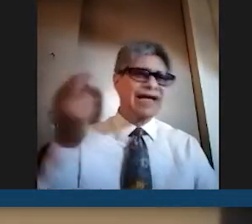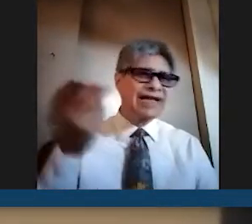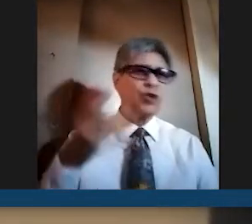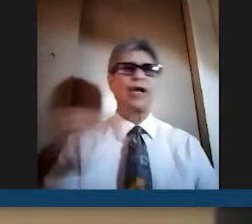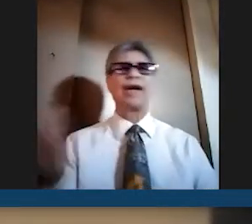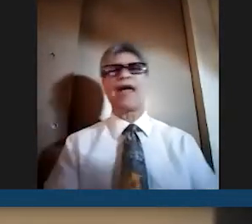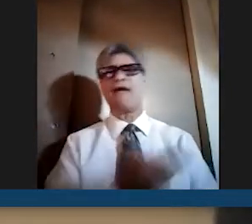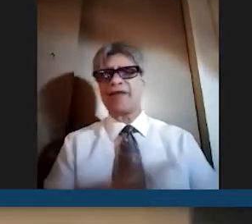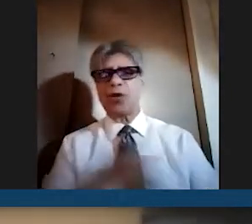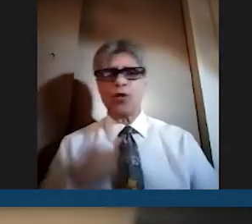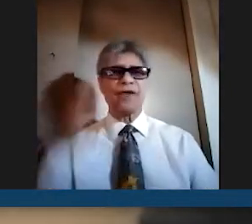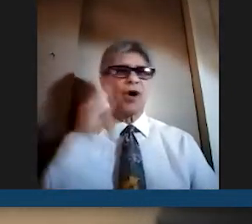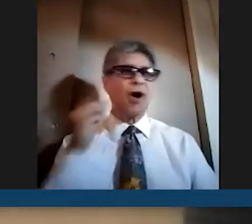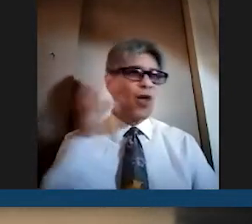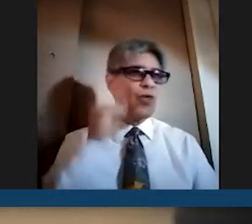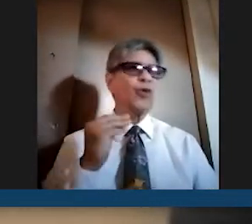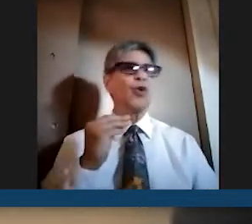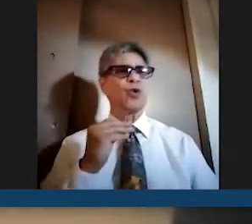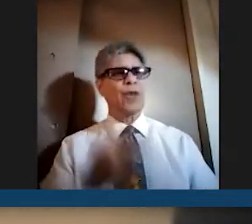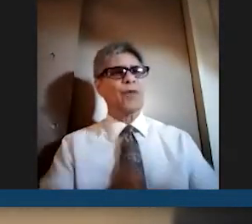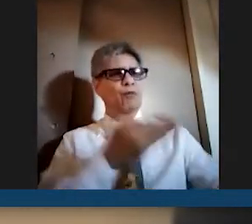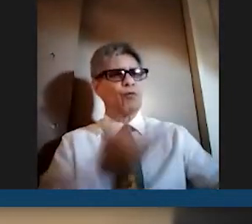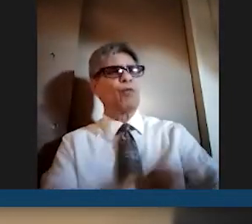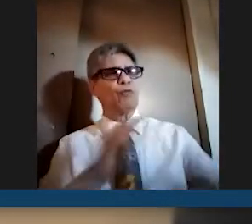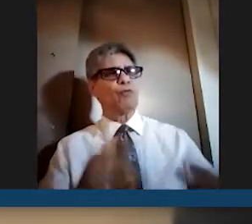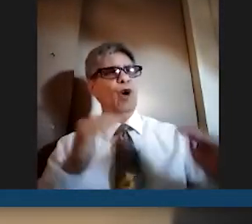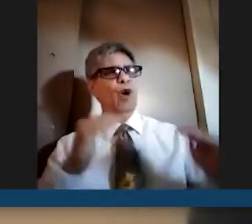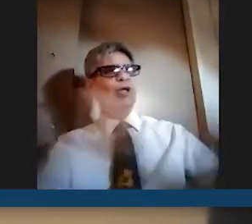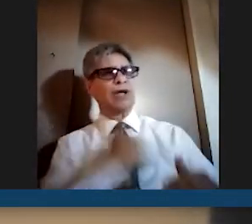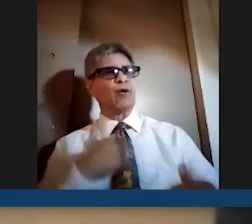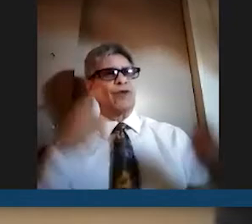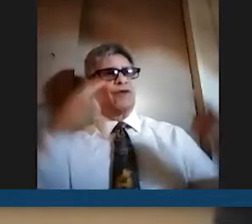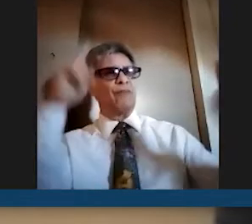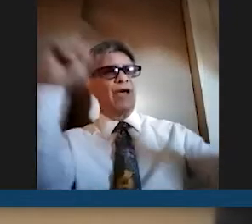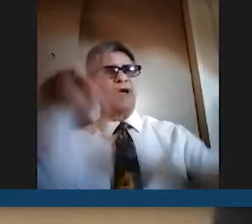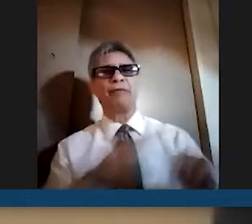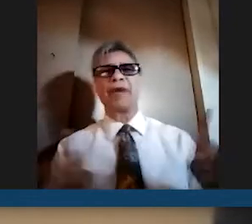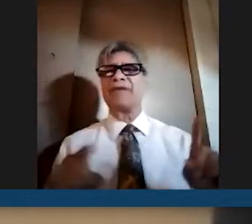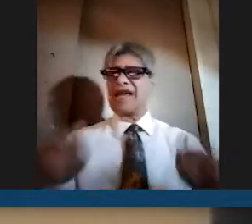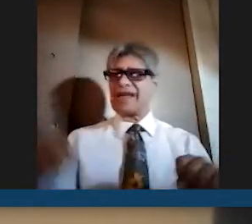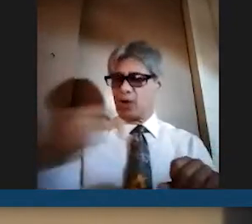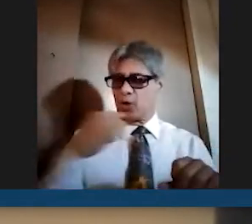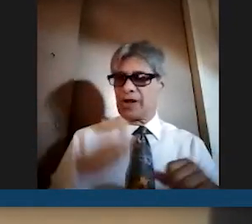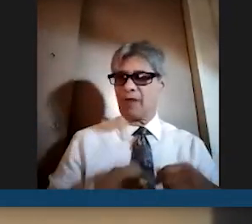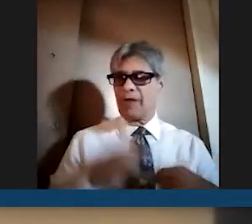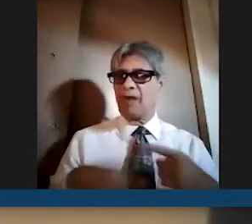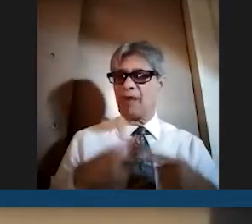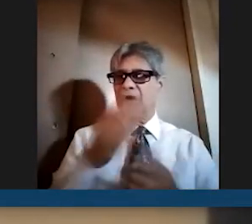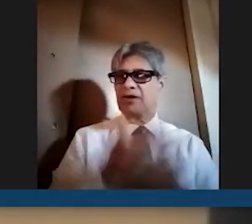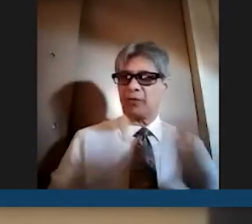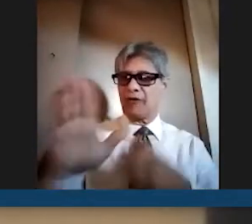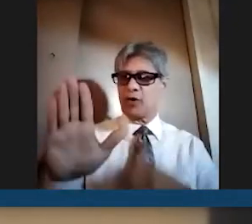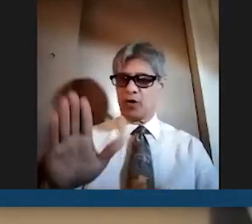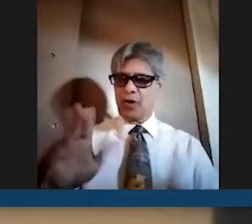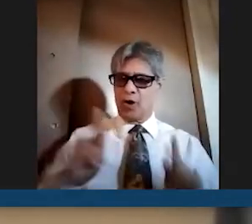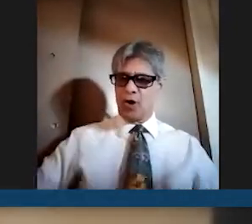through and the progress that we've made. So Vo, can you tell me about some of your personal challenges in